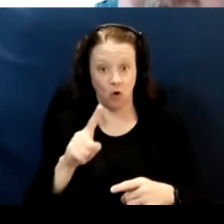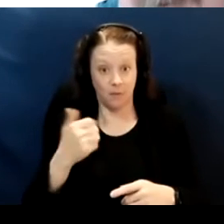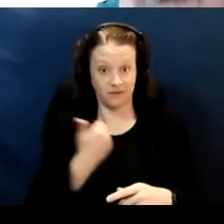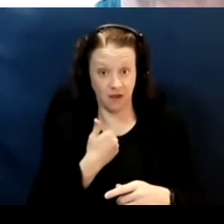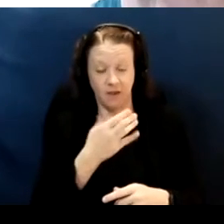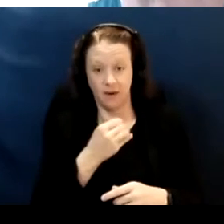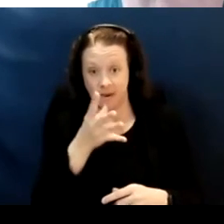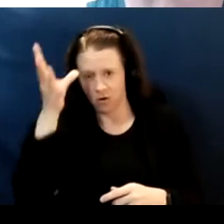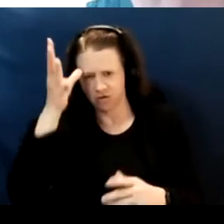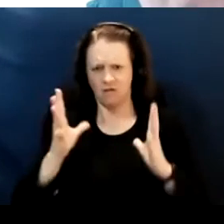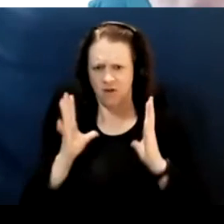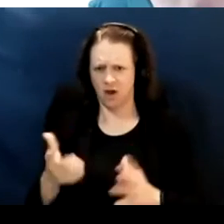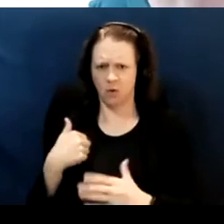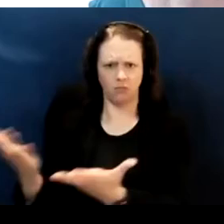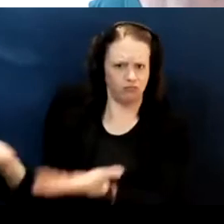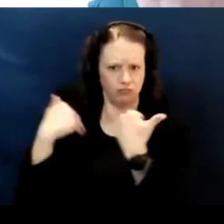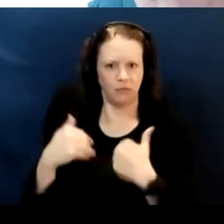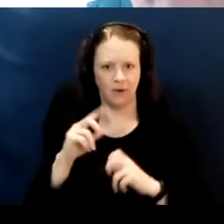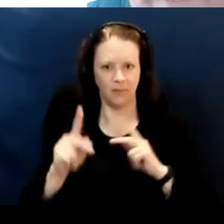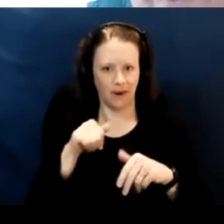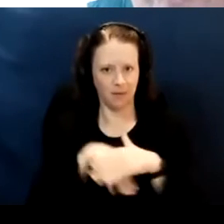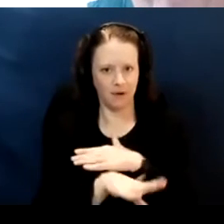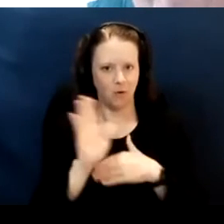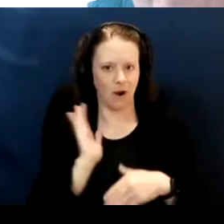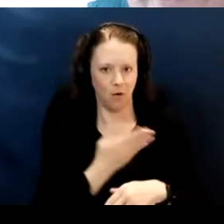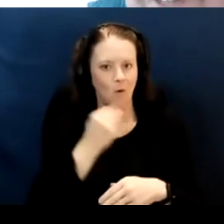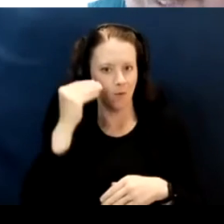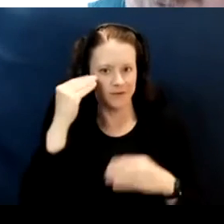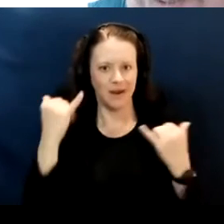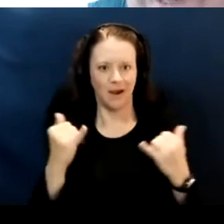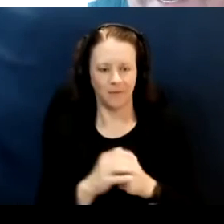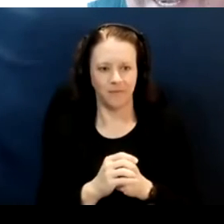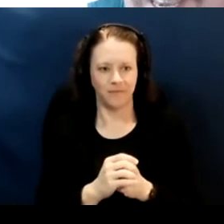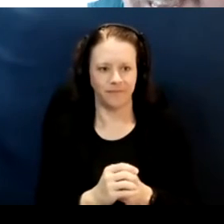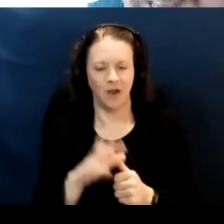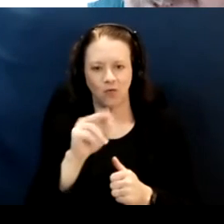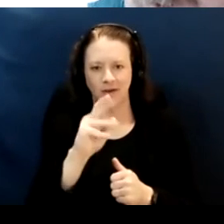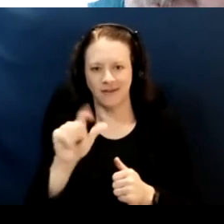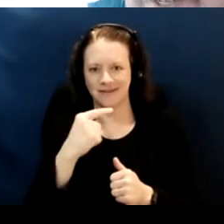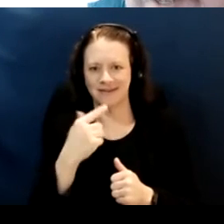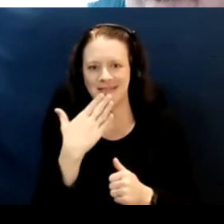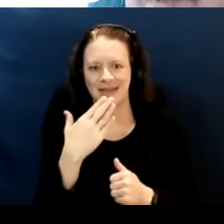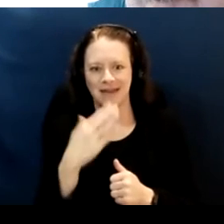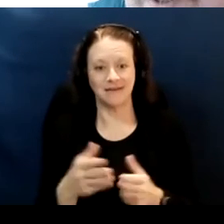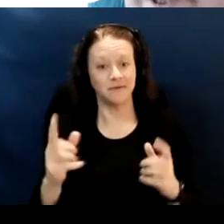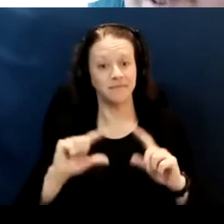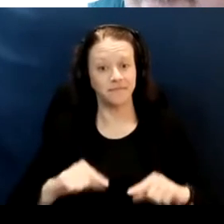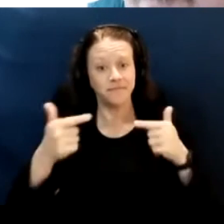to allow people to come into our homes now. So. Thanks, Kholoud. Goldie, do